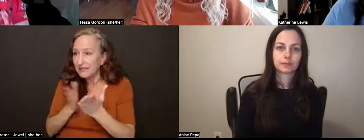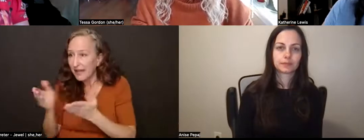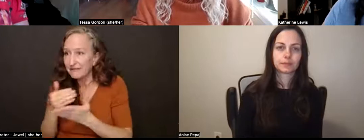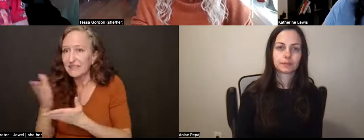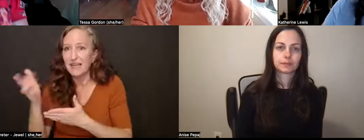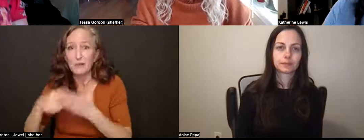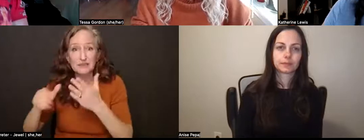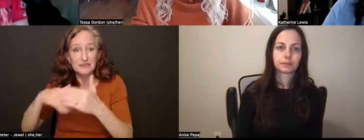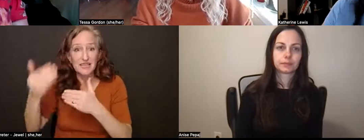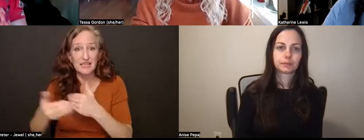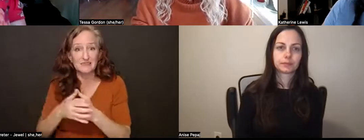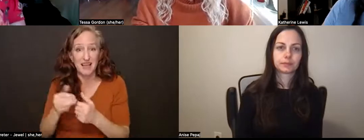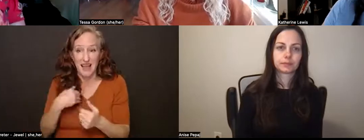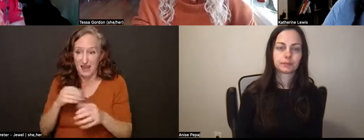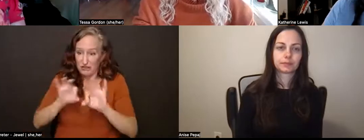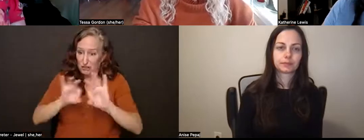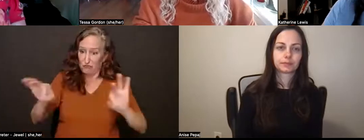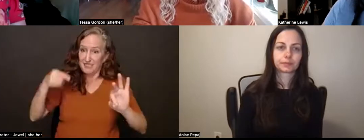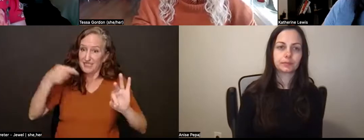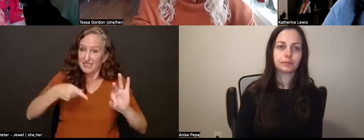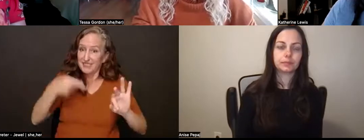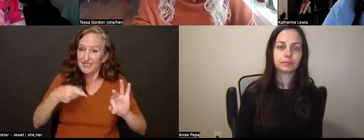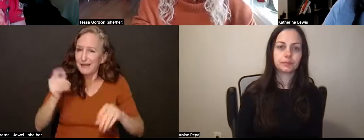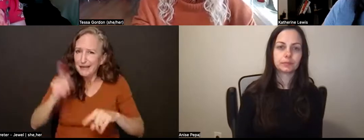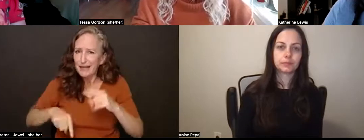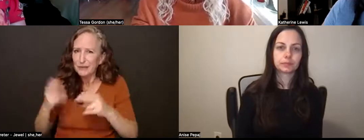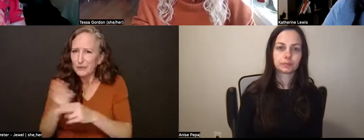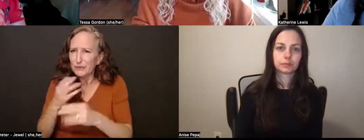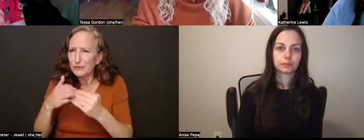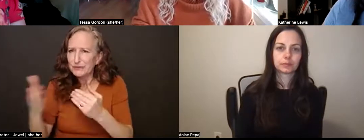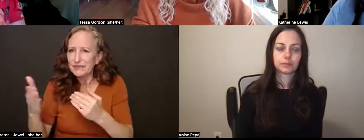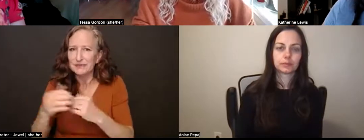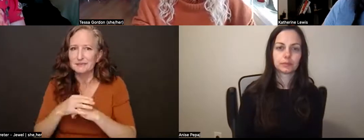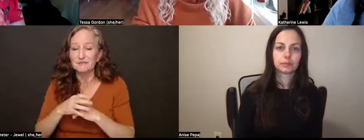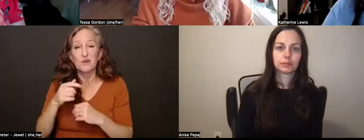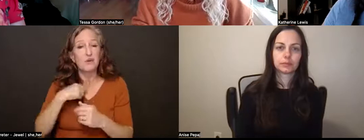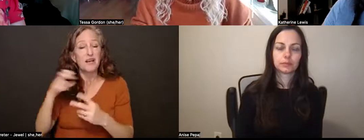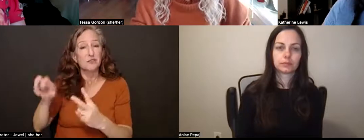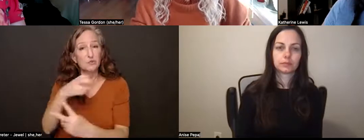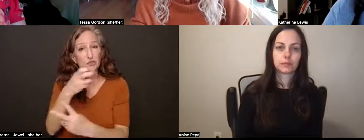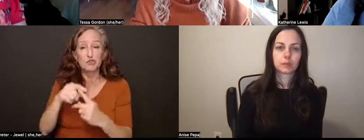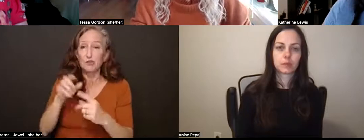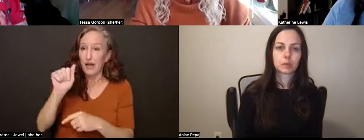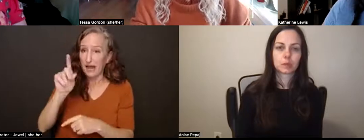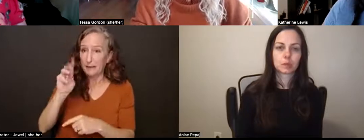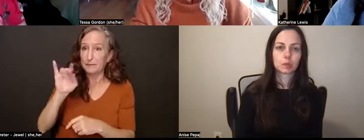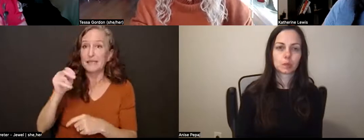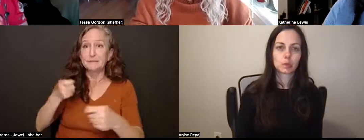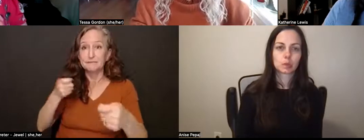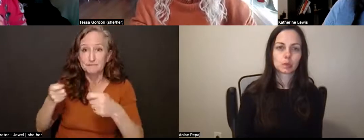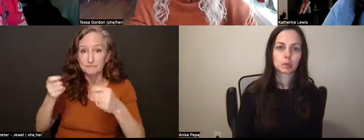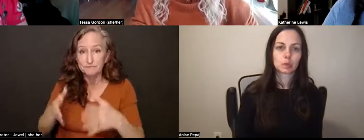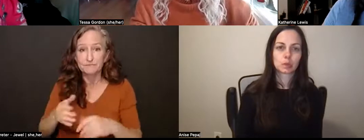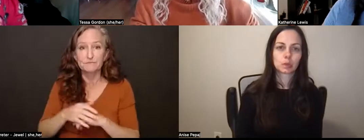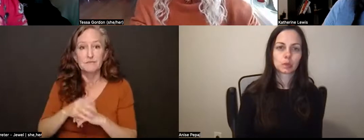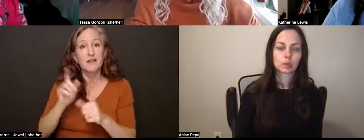degree that you can't use clinically. And so I switched into administration. And one of the first things I wanted to do was welcome the